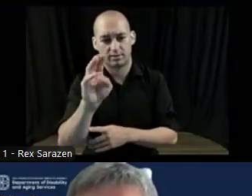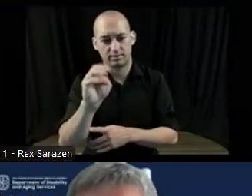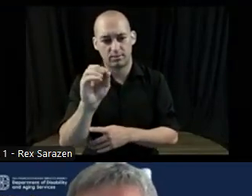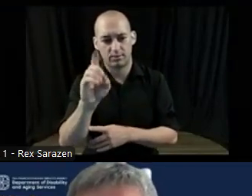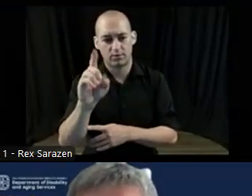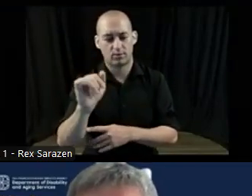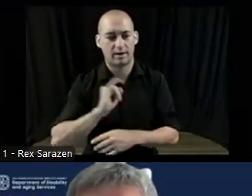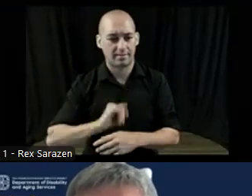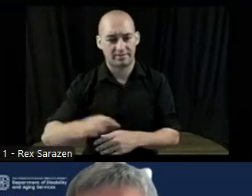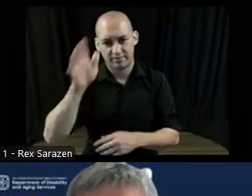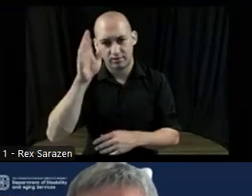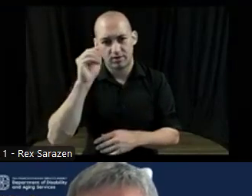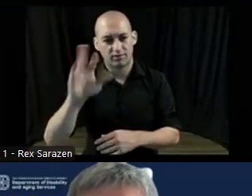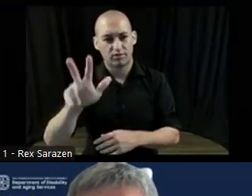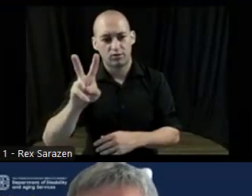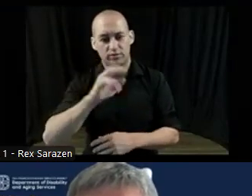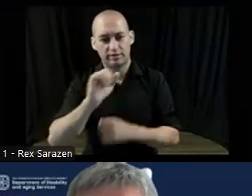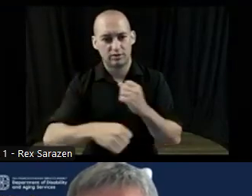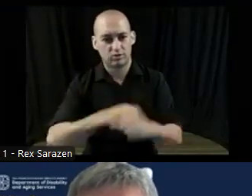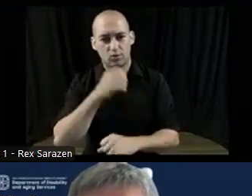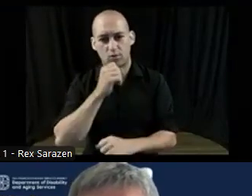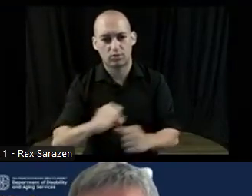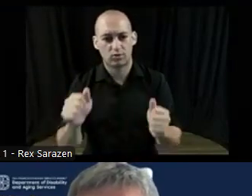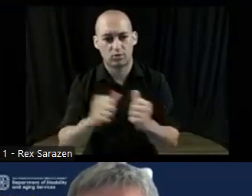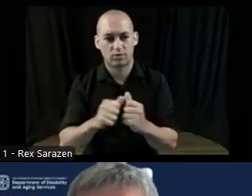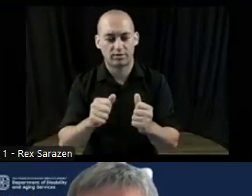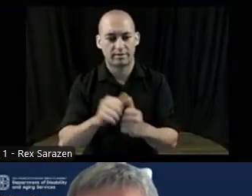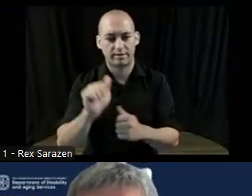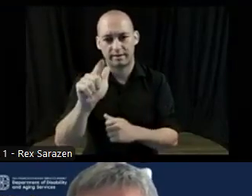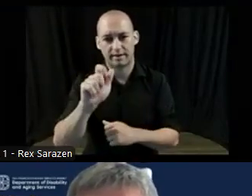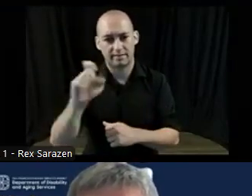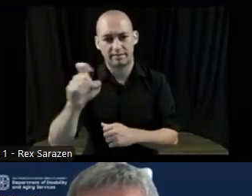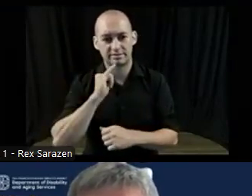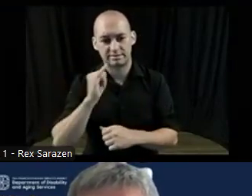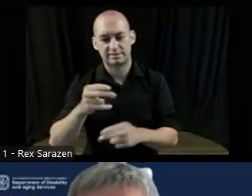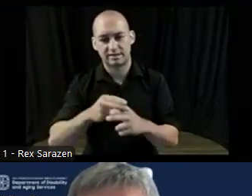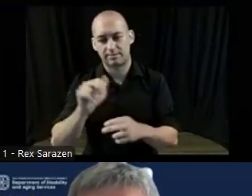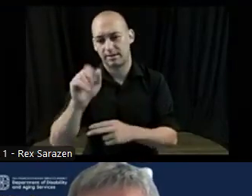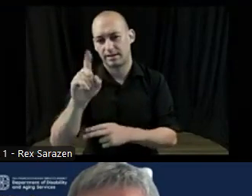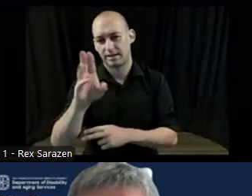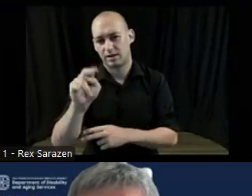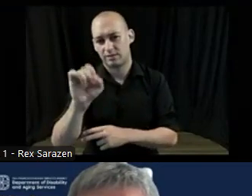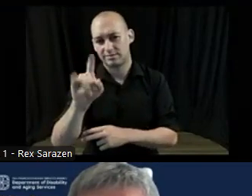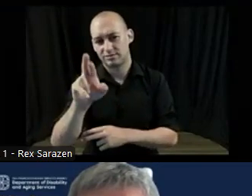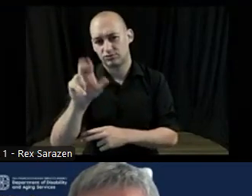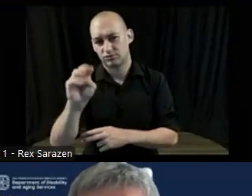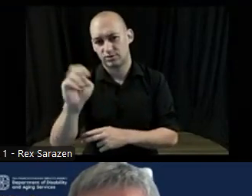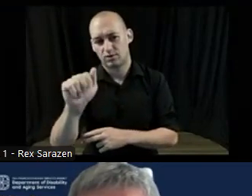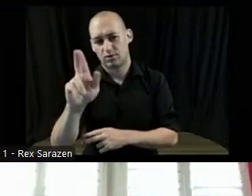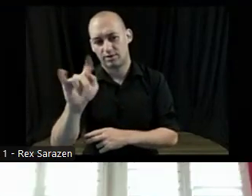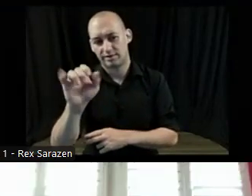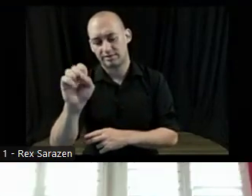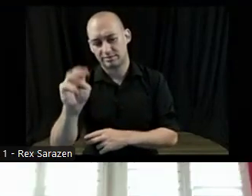a 32-year-old with Alex is his name, with Down syndrome, autism, behavioral health needs, and also a family member. My